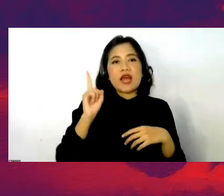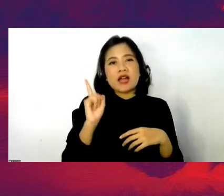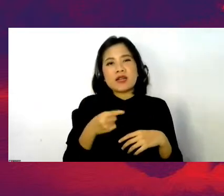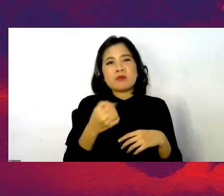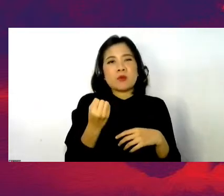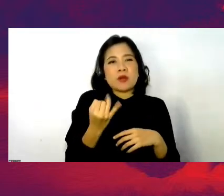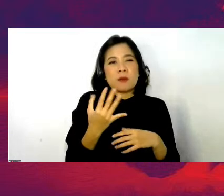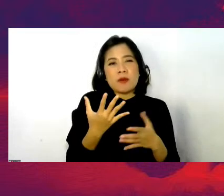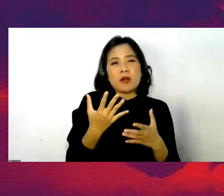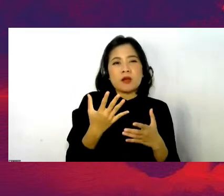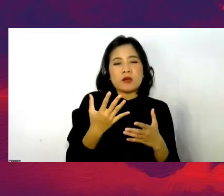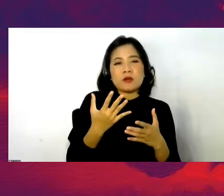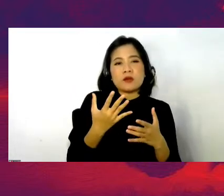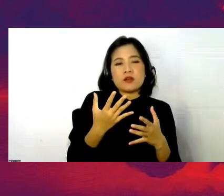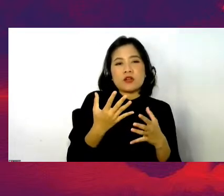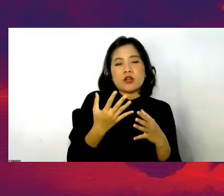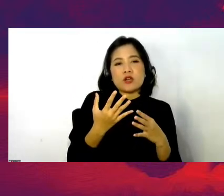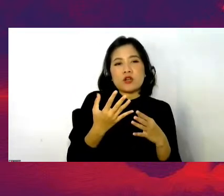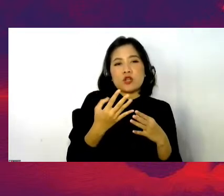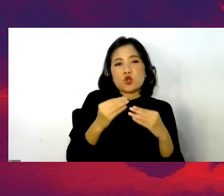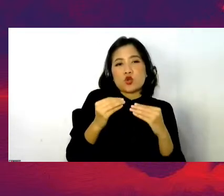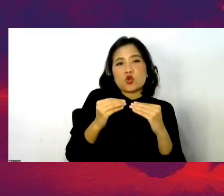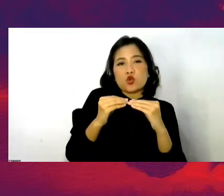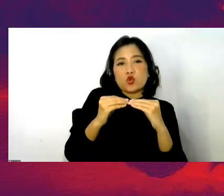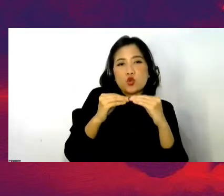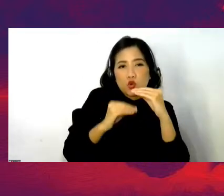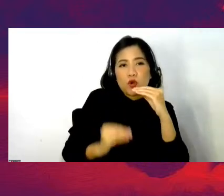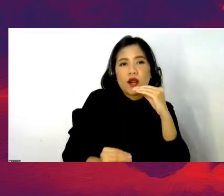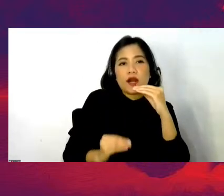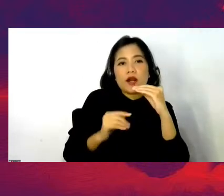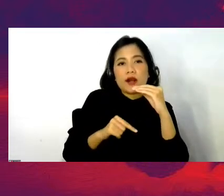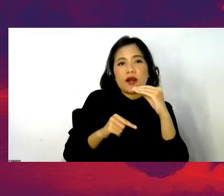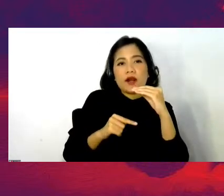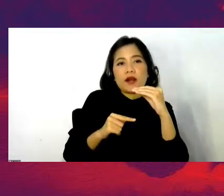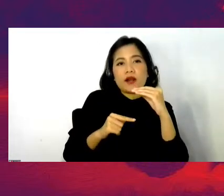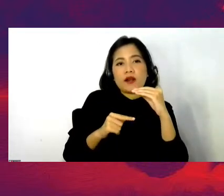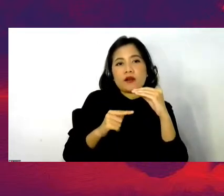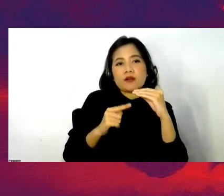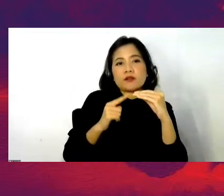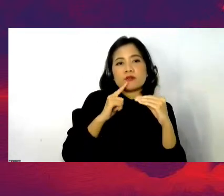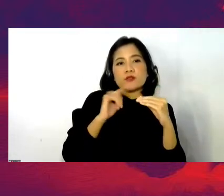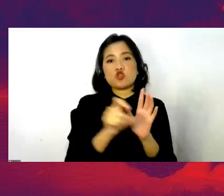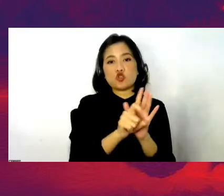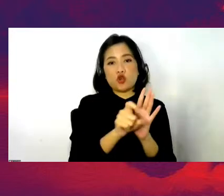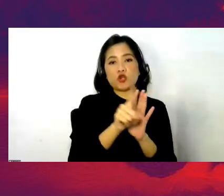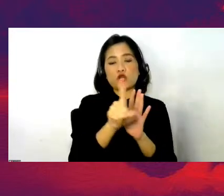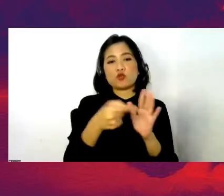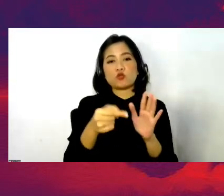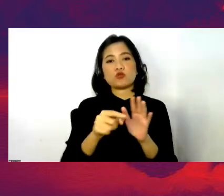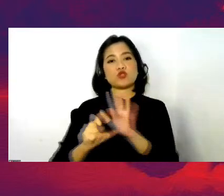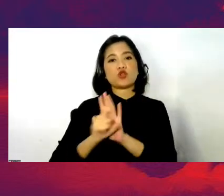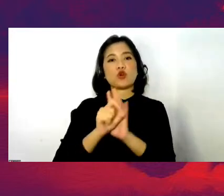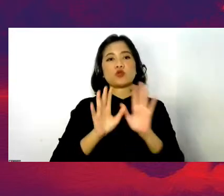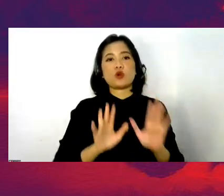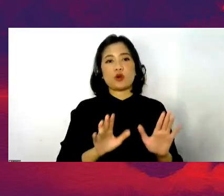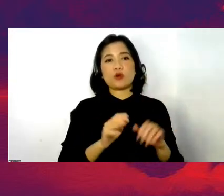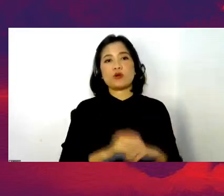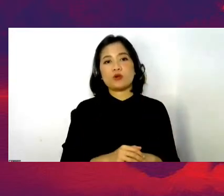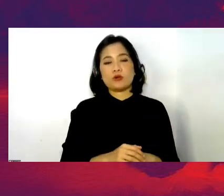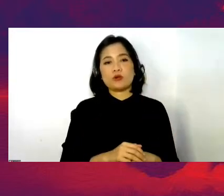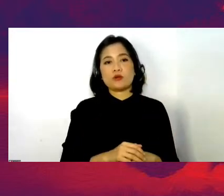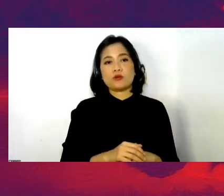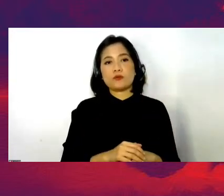them? So the 3 forms of axioms are invariance axioms, where you ignore certain types